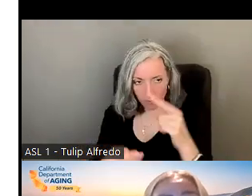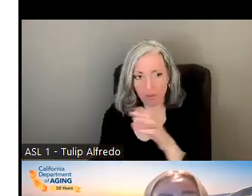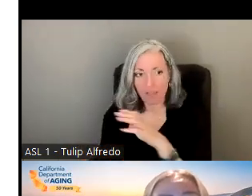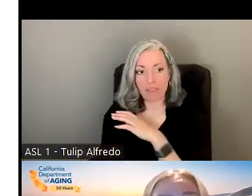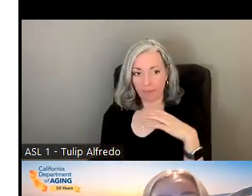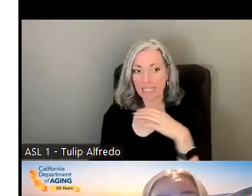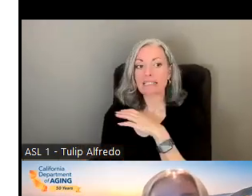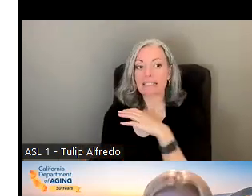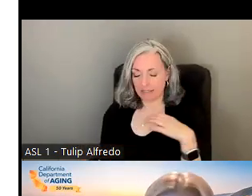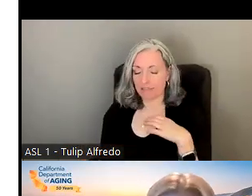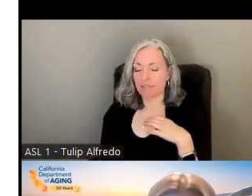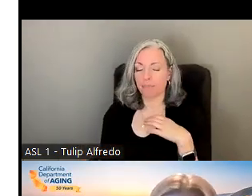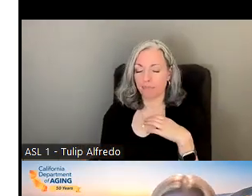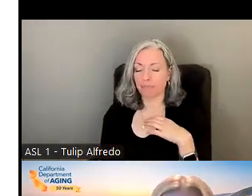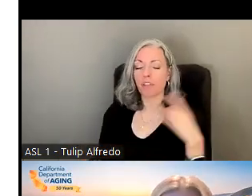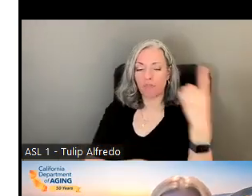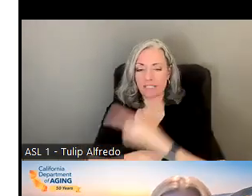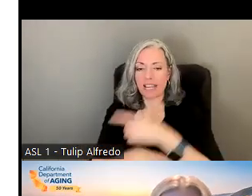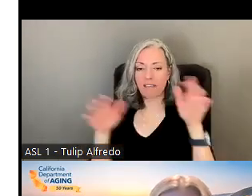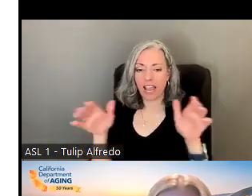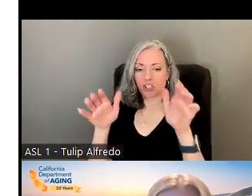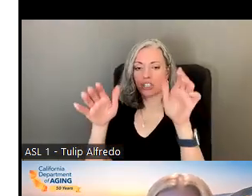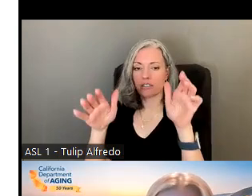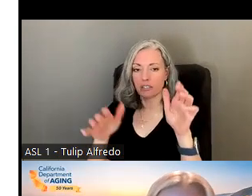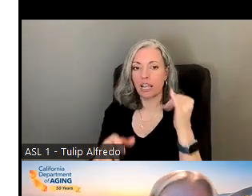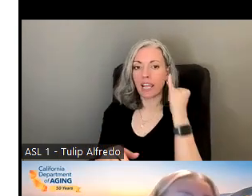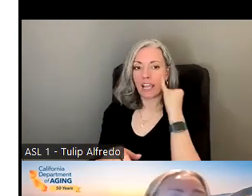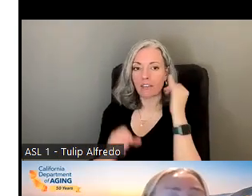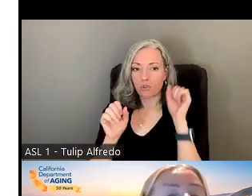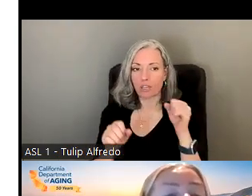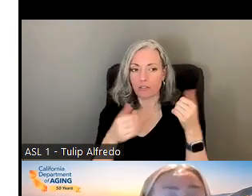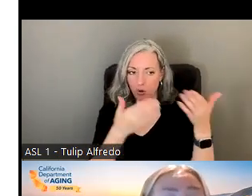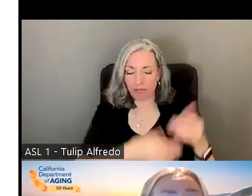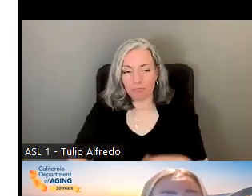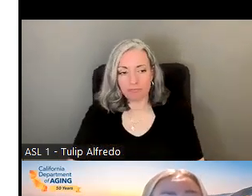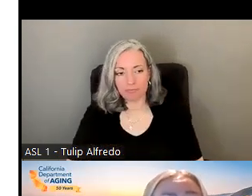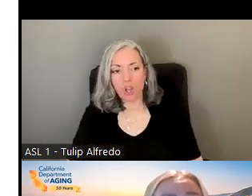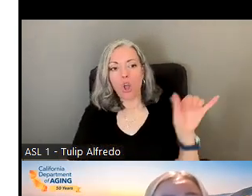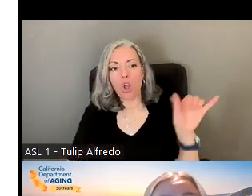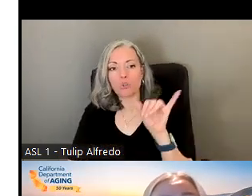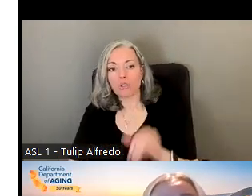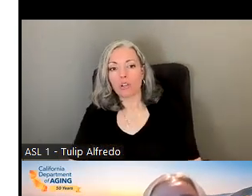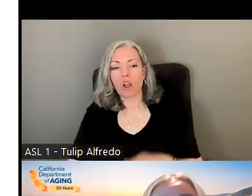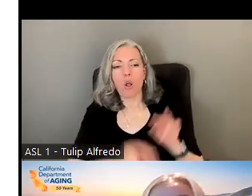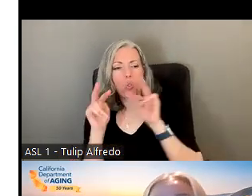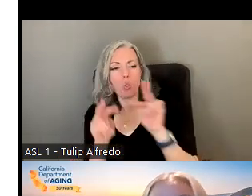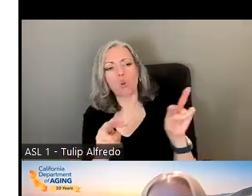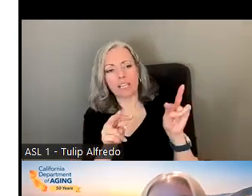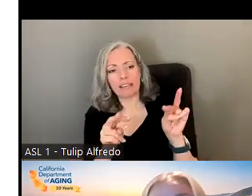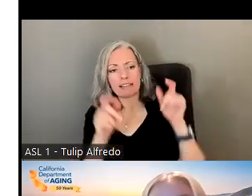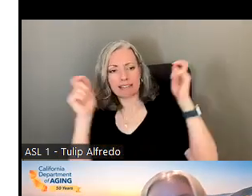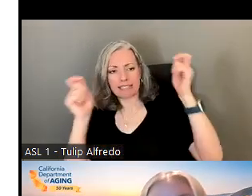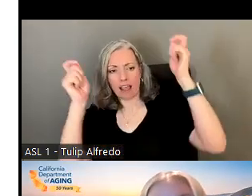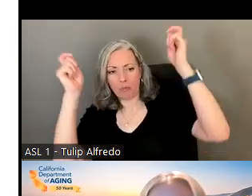committees at the day of action. If you can advance the slide. We'll also be looking to celebrate